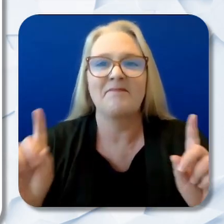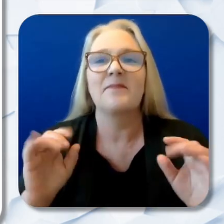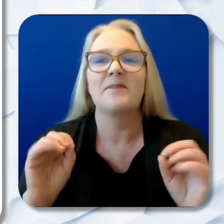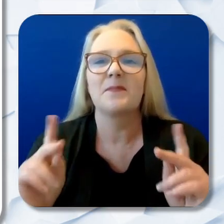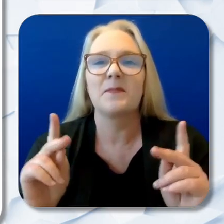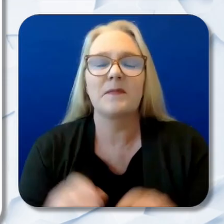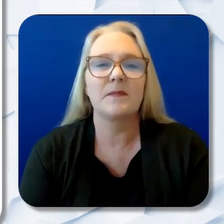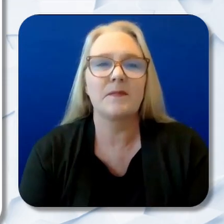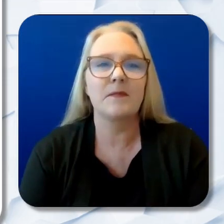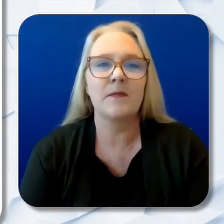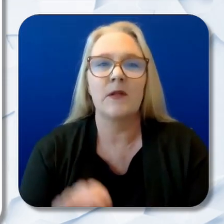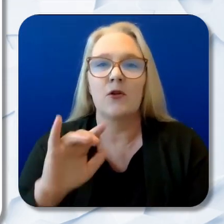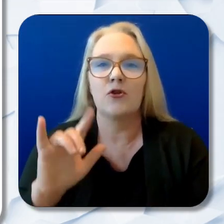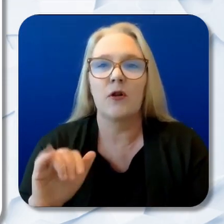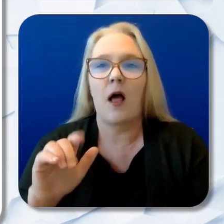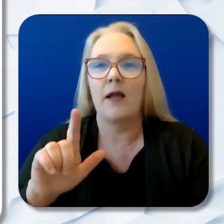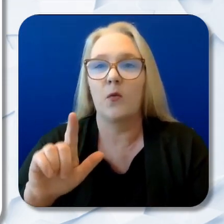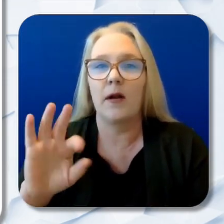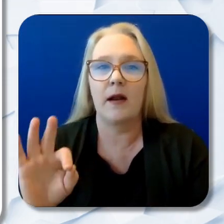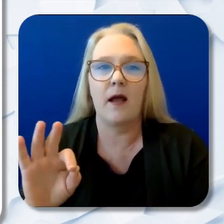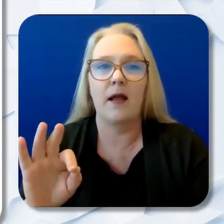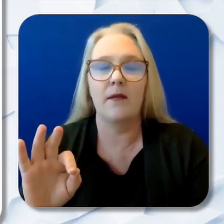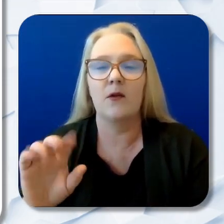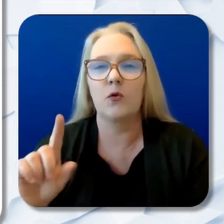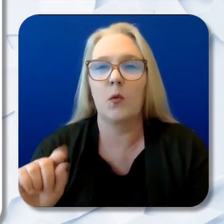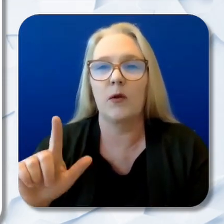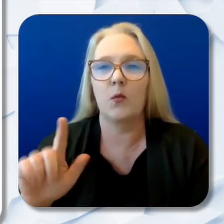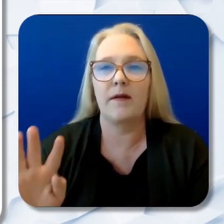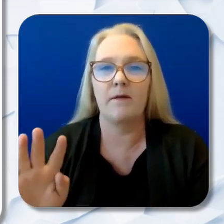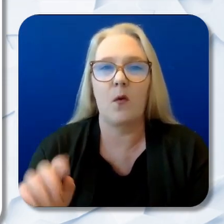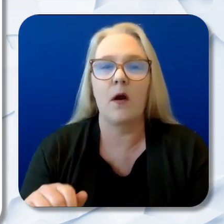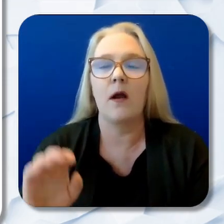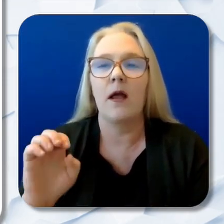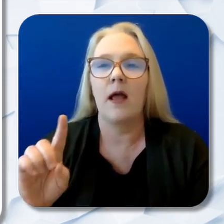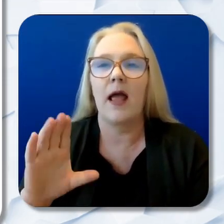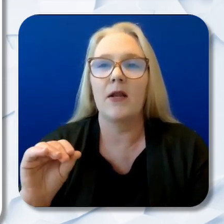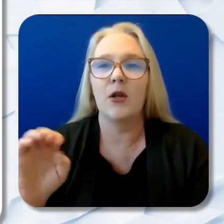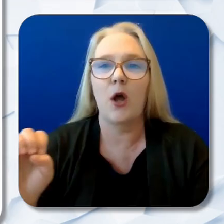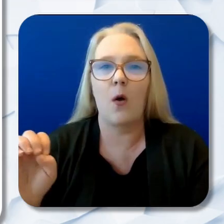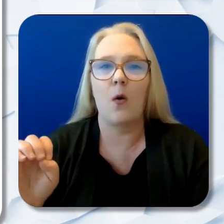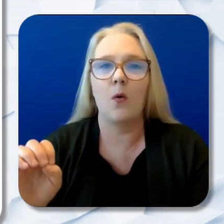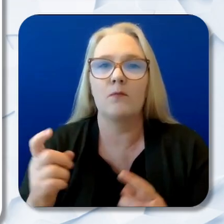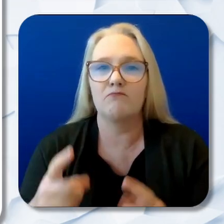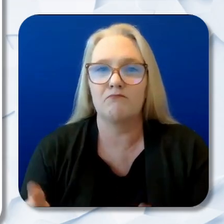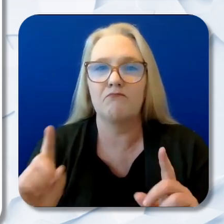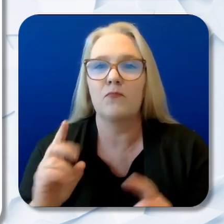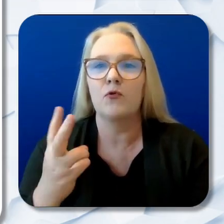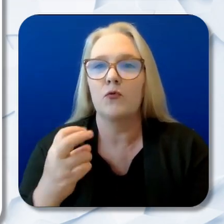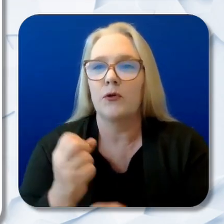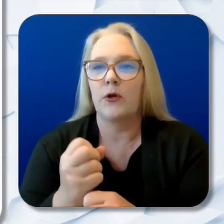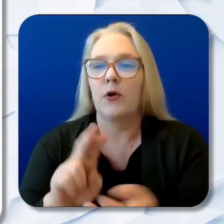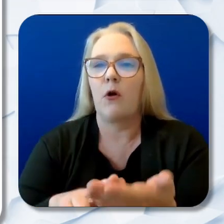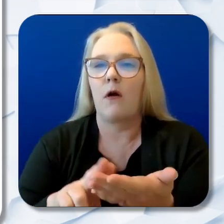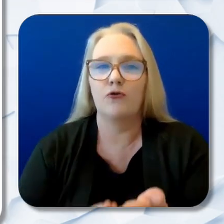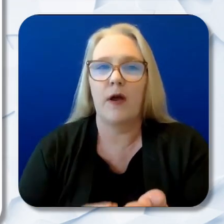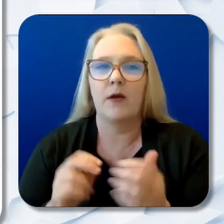of July 29th, 2024, EDCO has successfully executed a 2-year